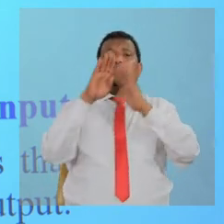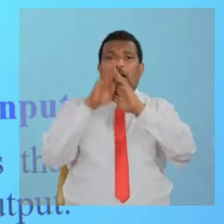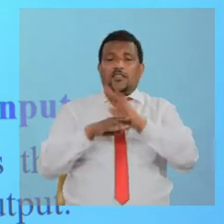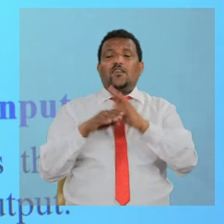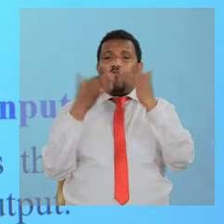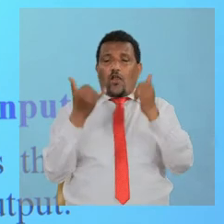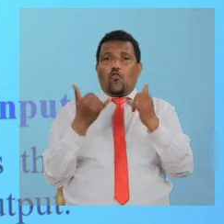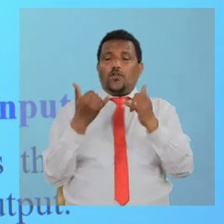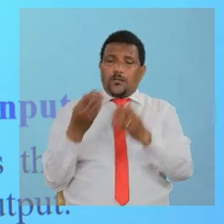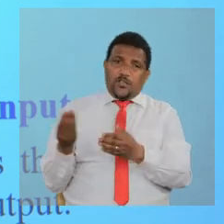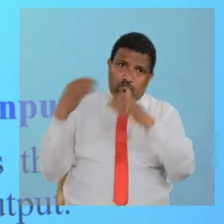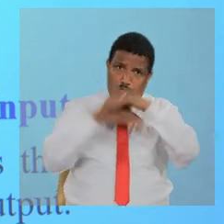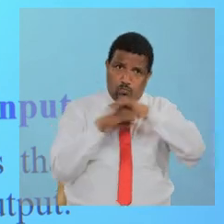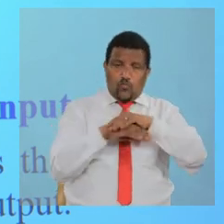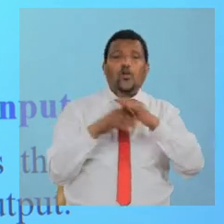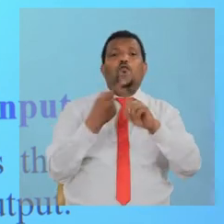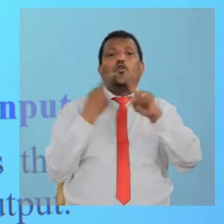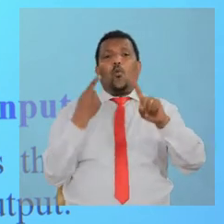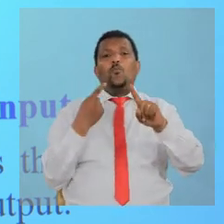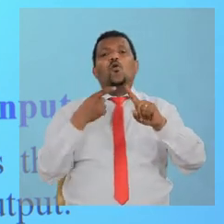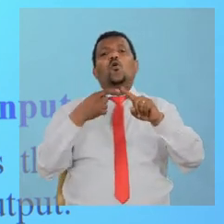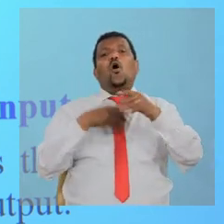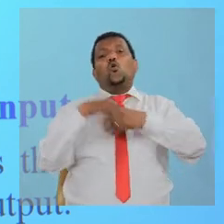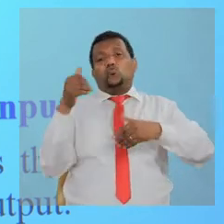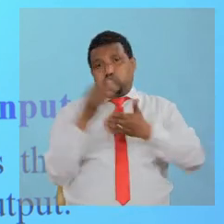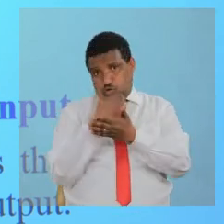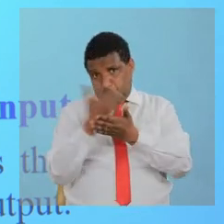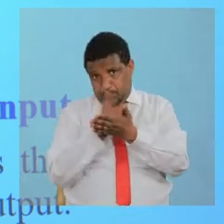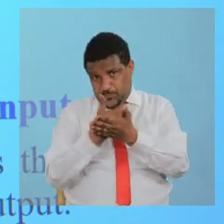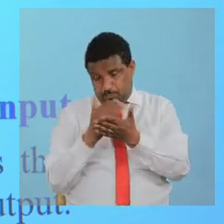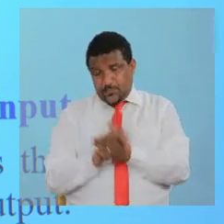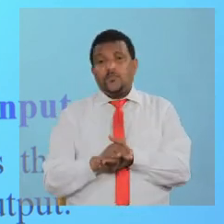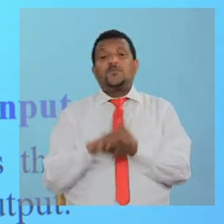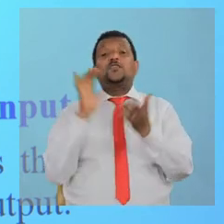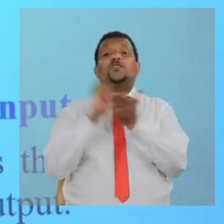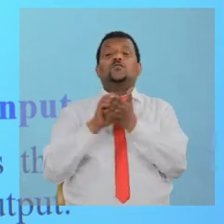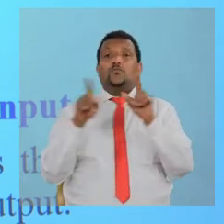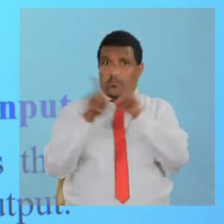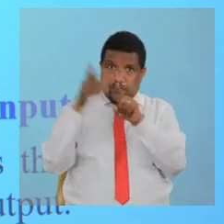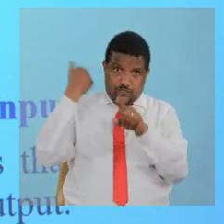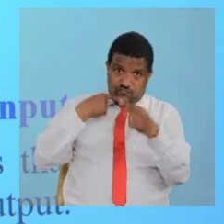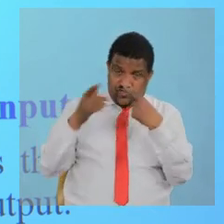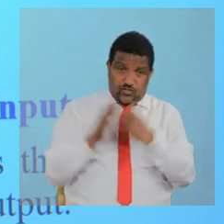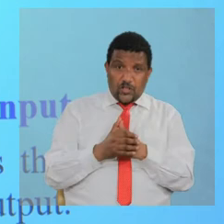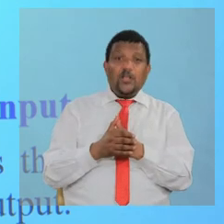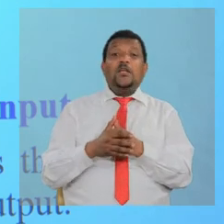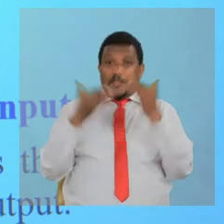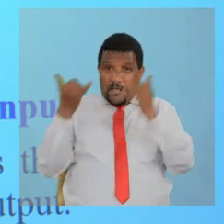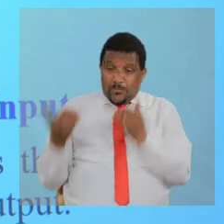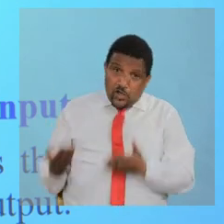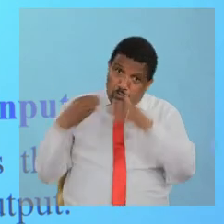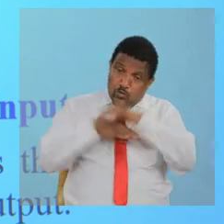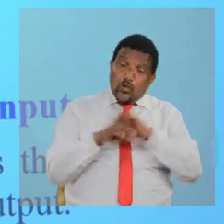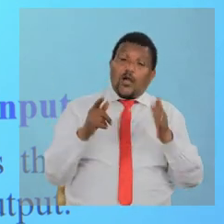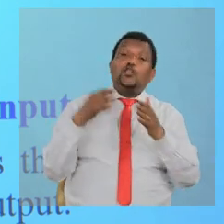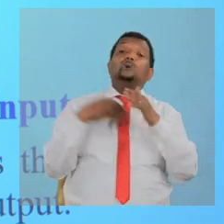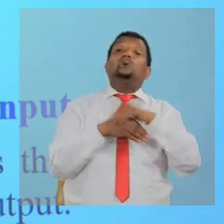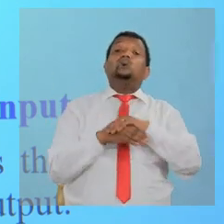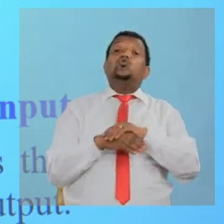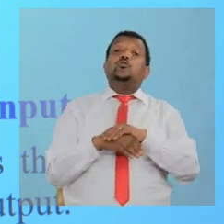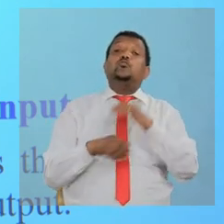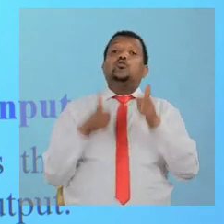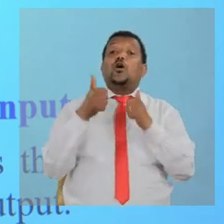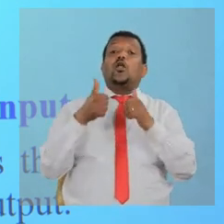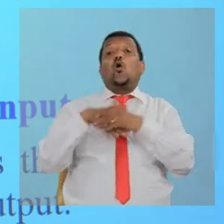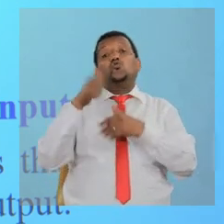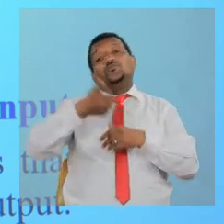input from the value of the output. And as I told you earlier, intermediate inputs are those inputs which